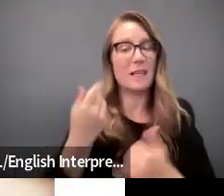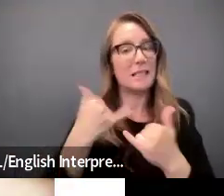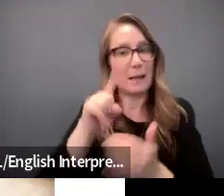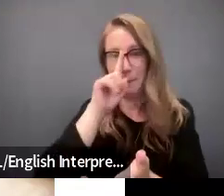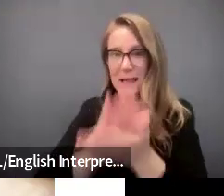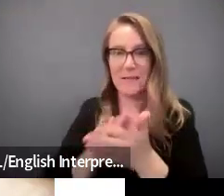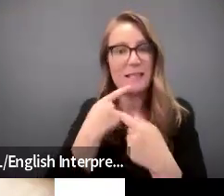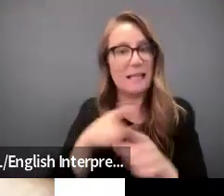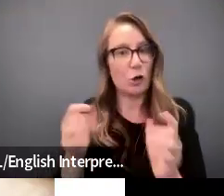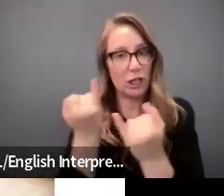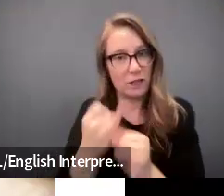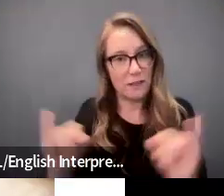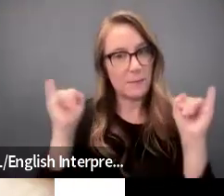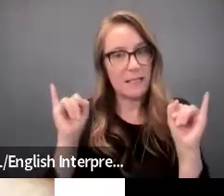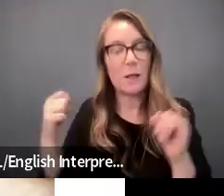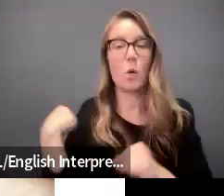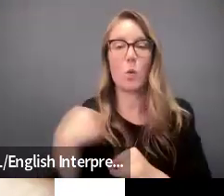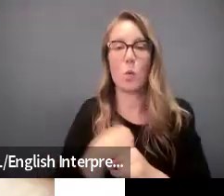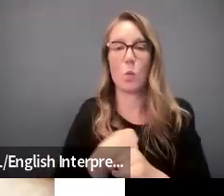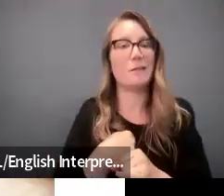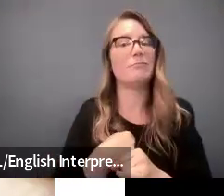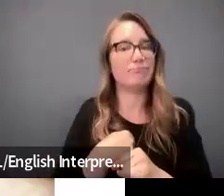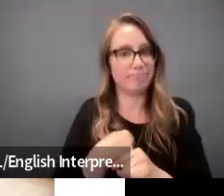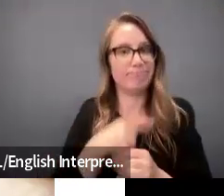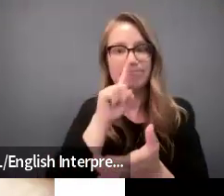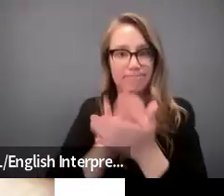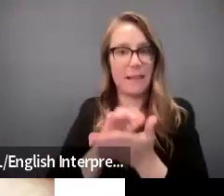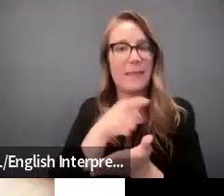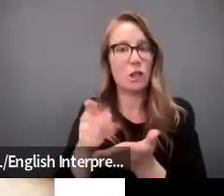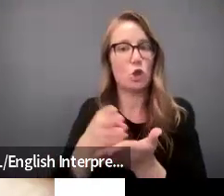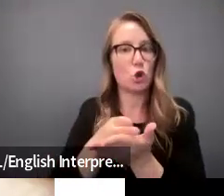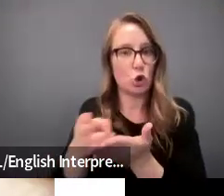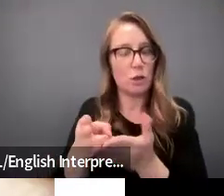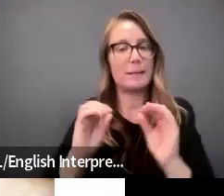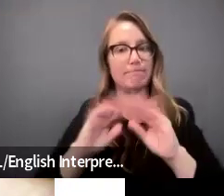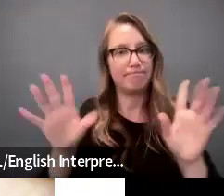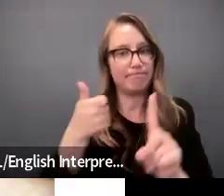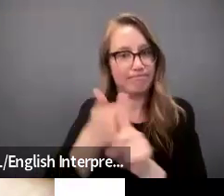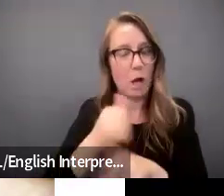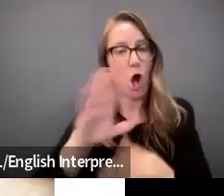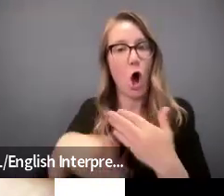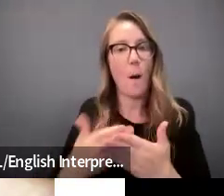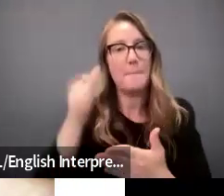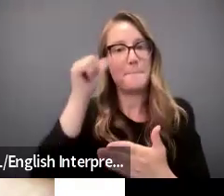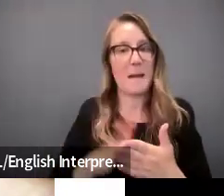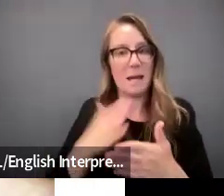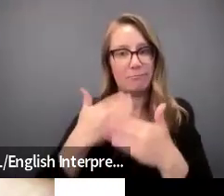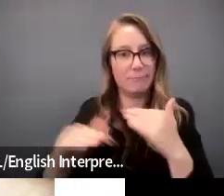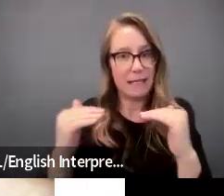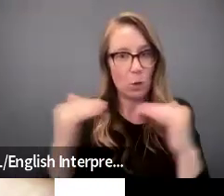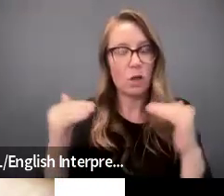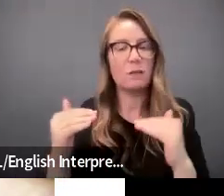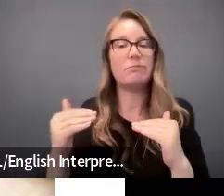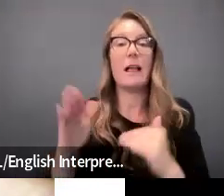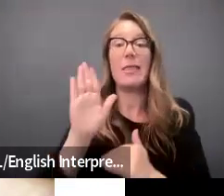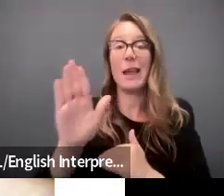in the Declaration of Independence, that we hold these truths to be self-evident that all men are created equal, that they are endowed